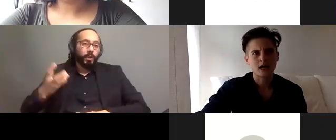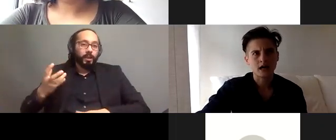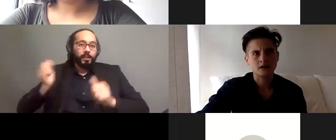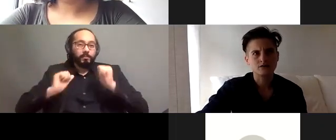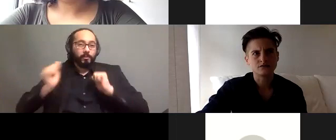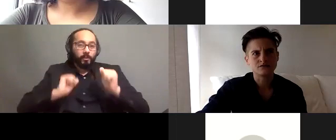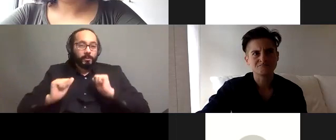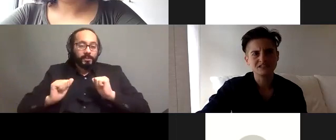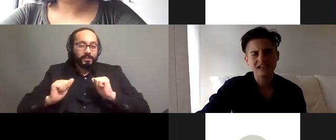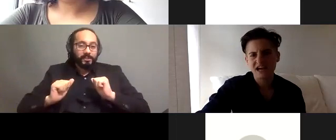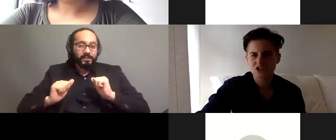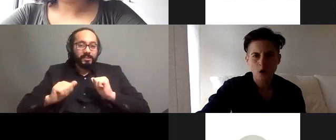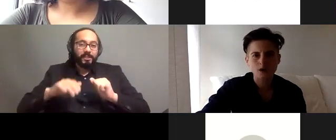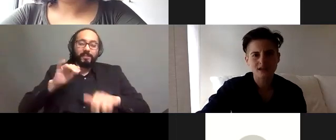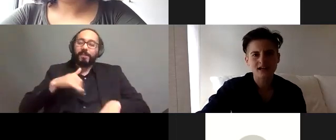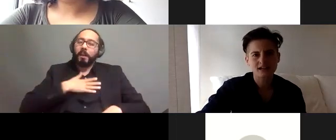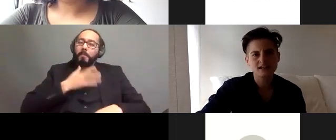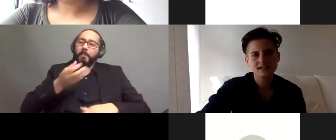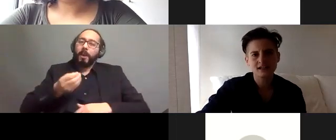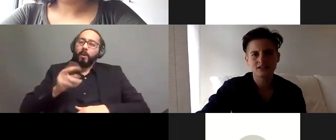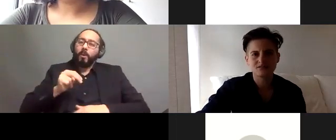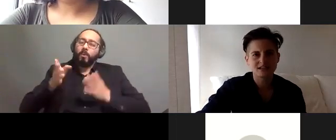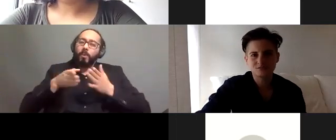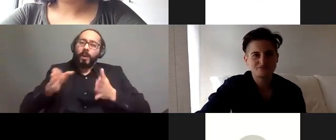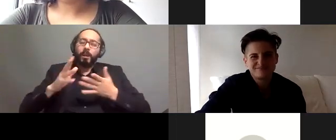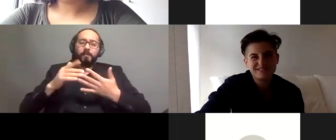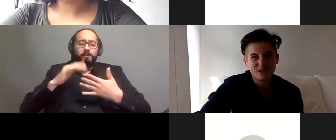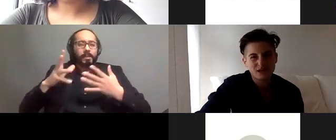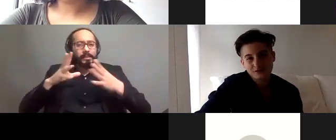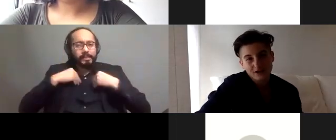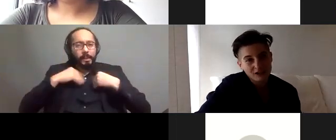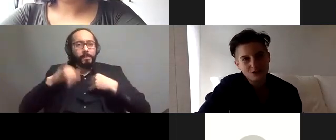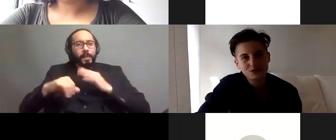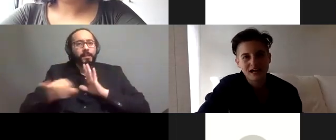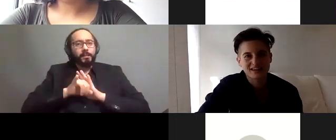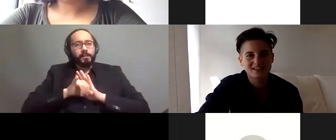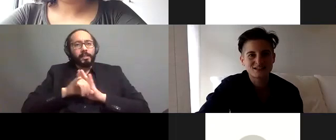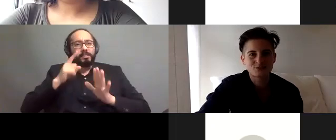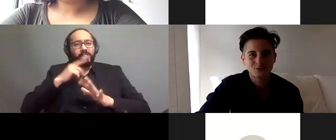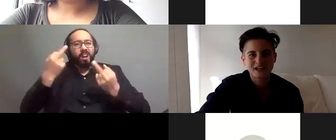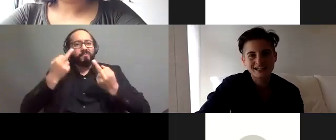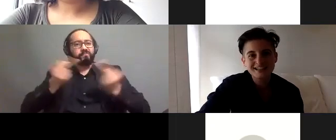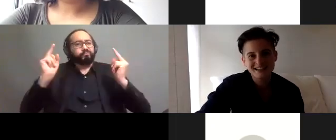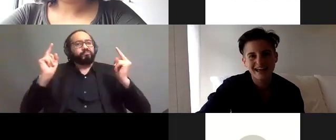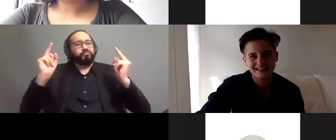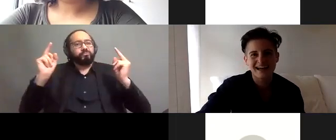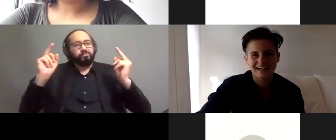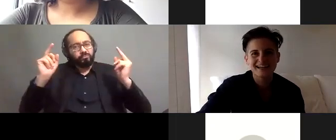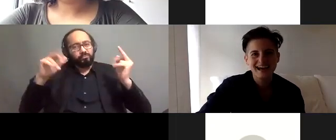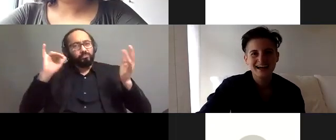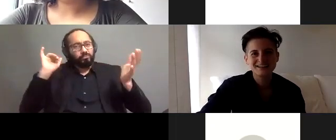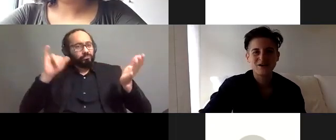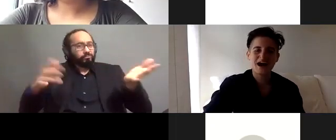way of, yeah, just owning that identity and saying, you know, like, fuck you, like, this is what it is. And